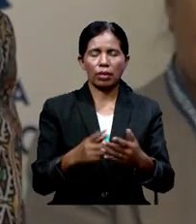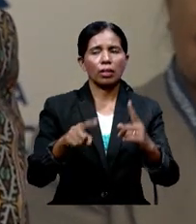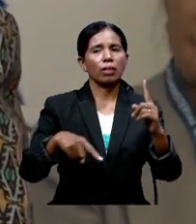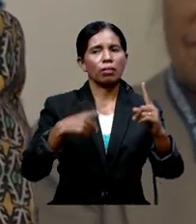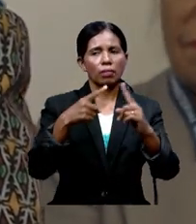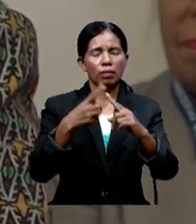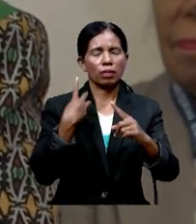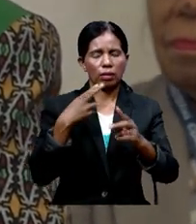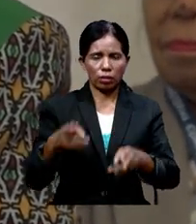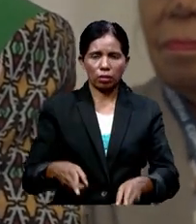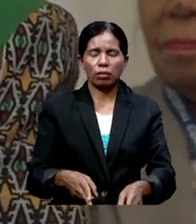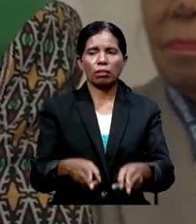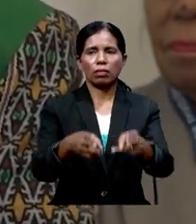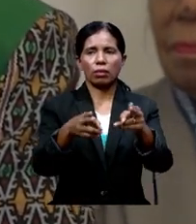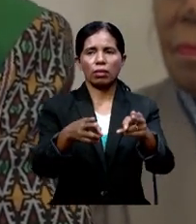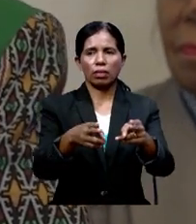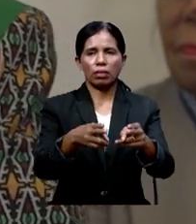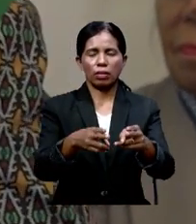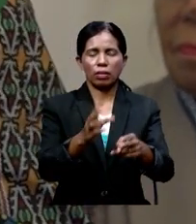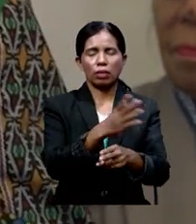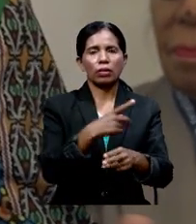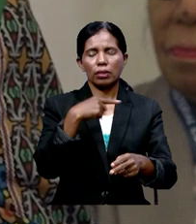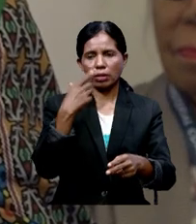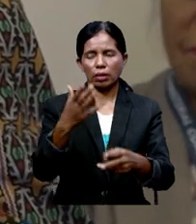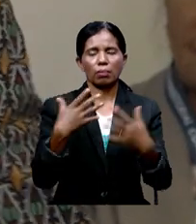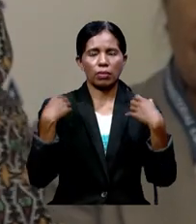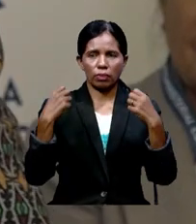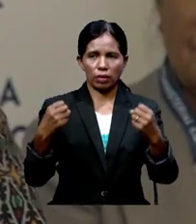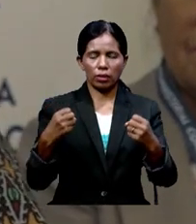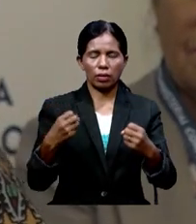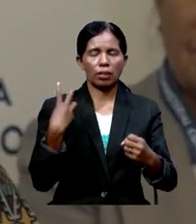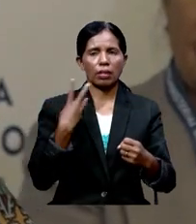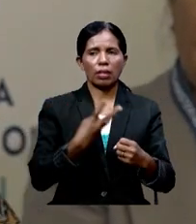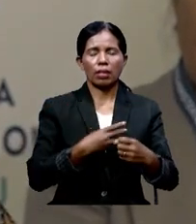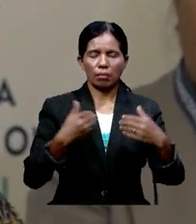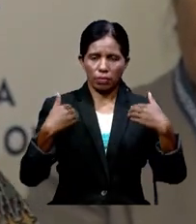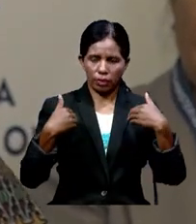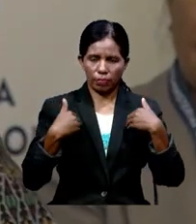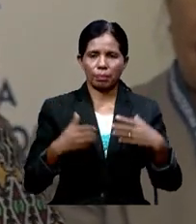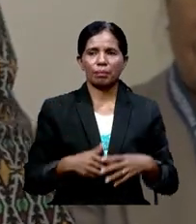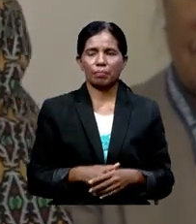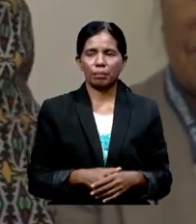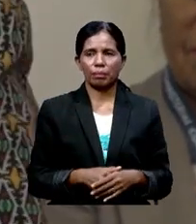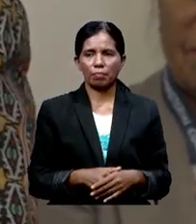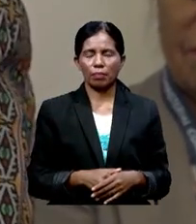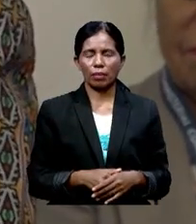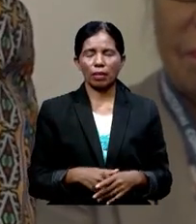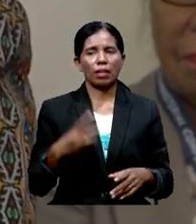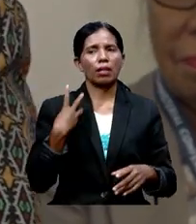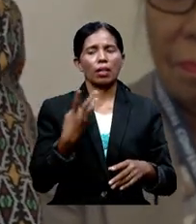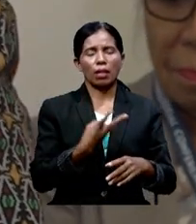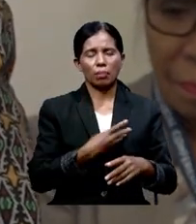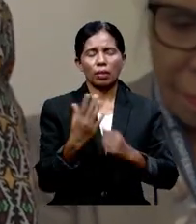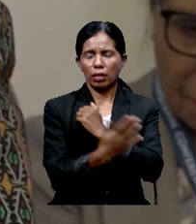are no rules among the superpowers, then we have a catastrophe. For us, small